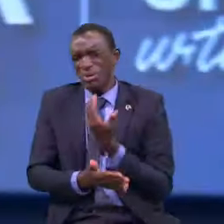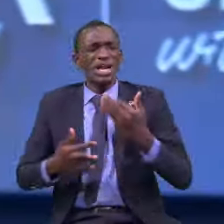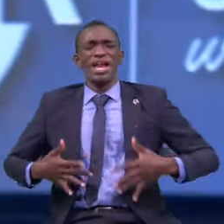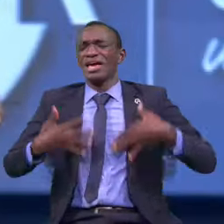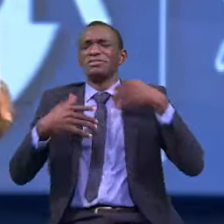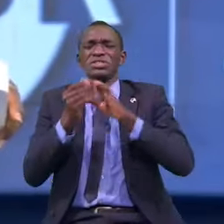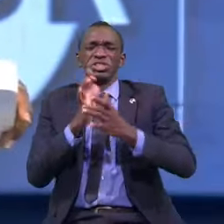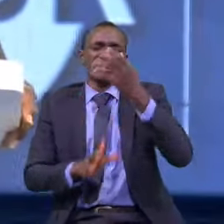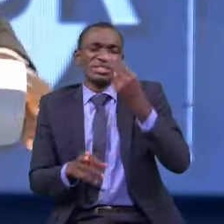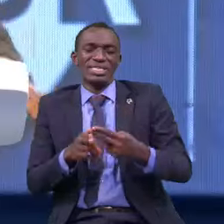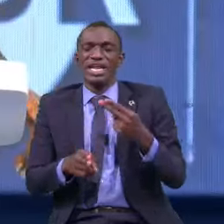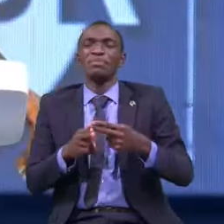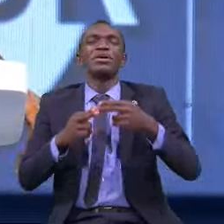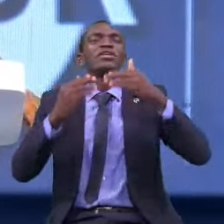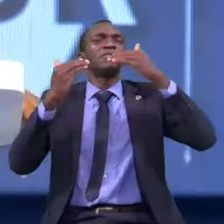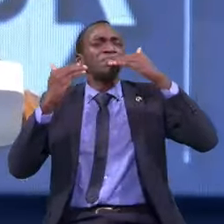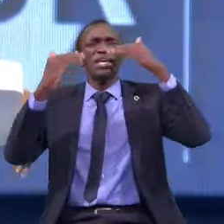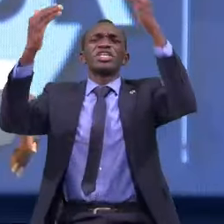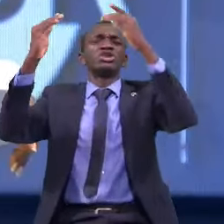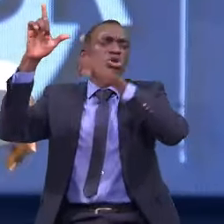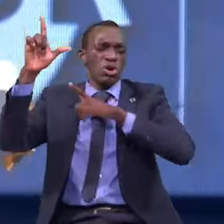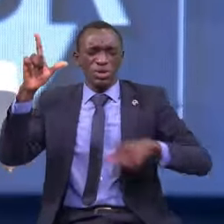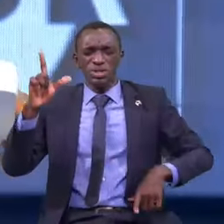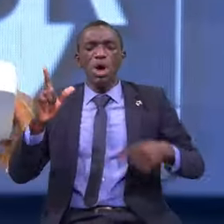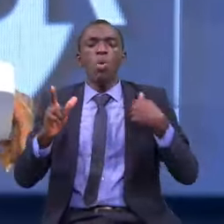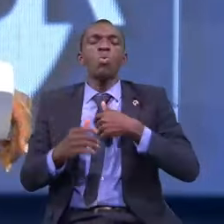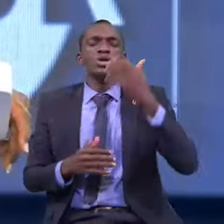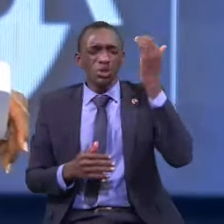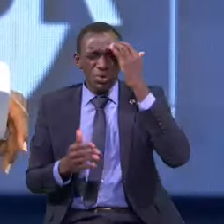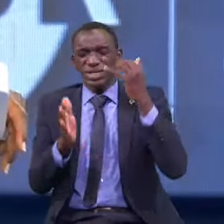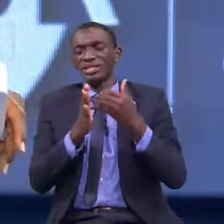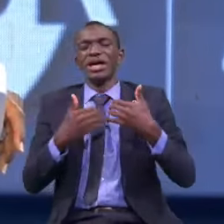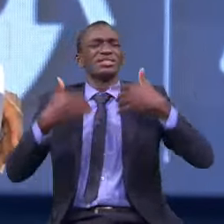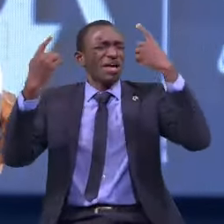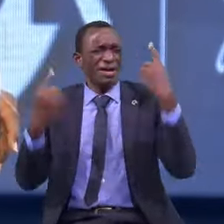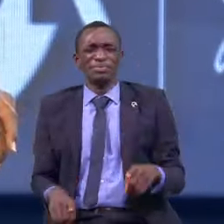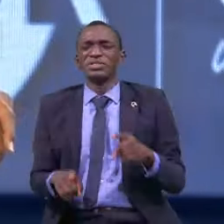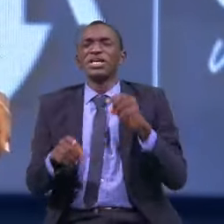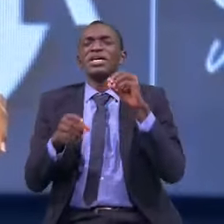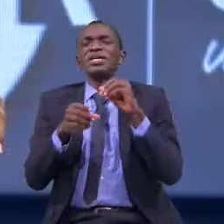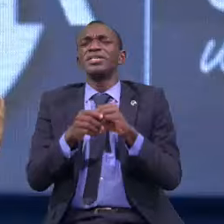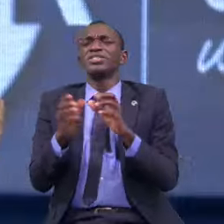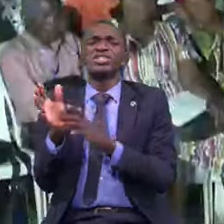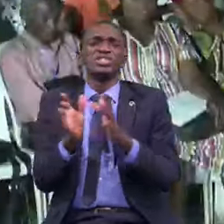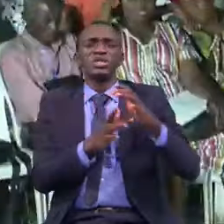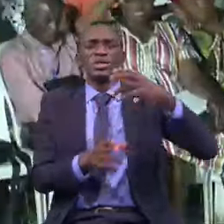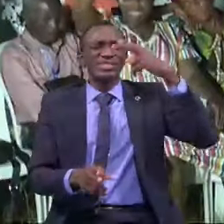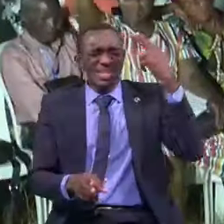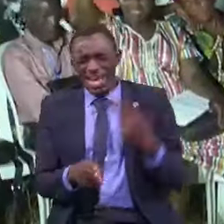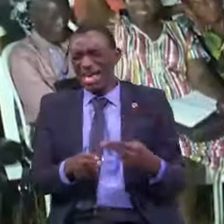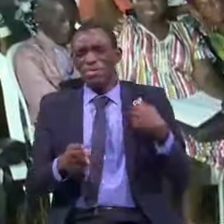Thank you, Lord. We know it is done. In Jesus' name we